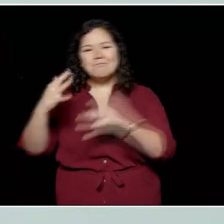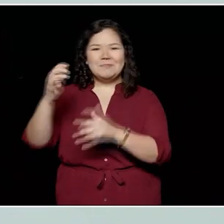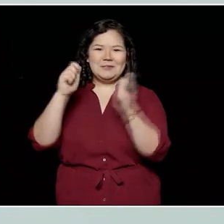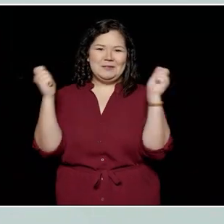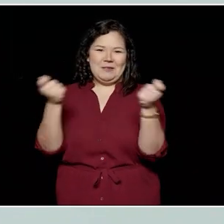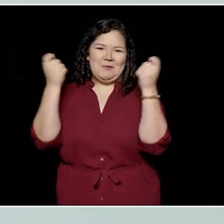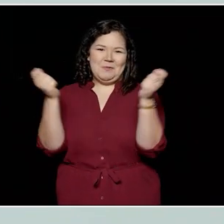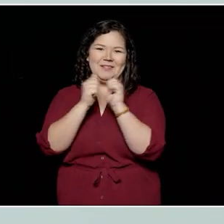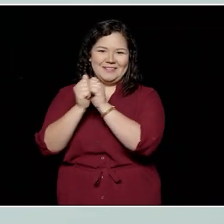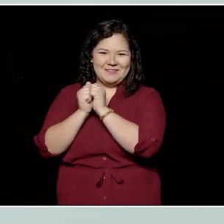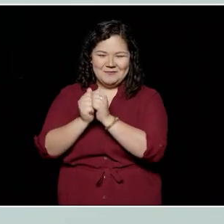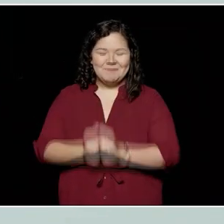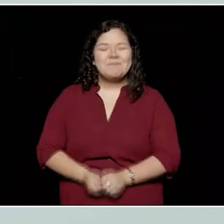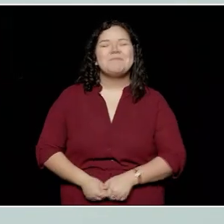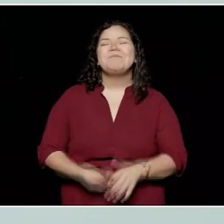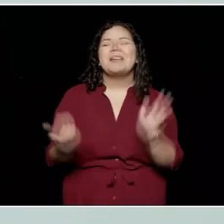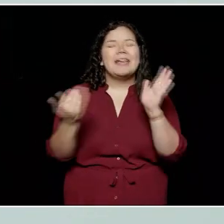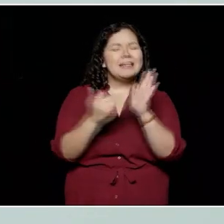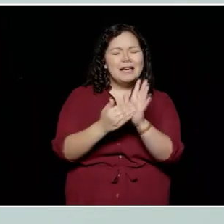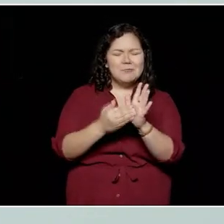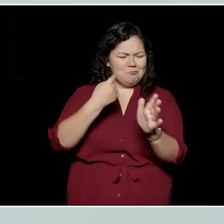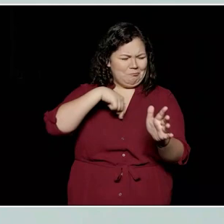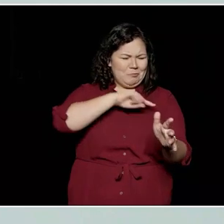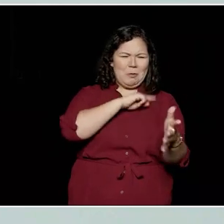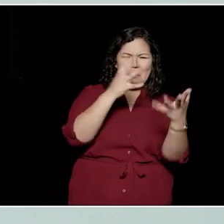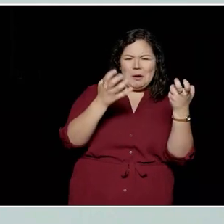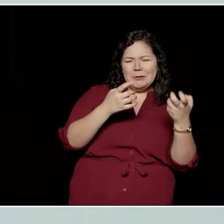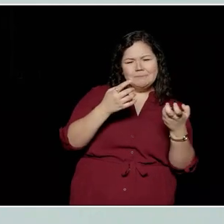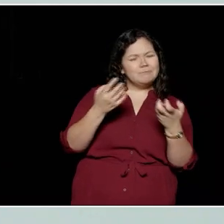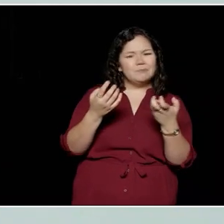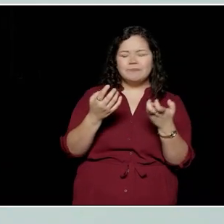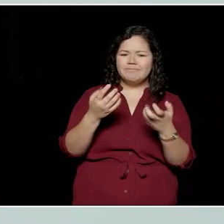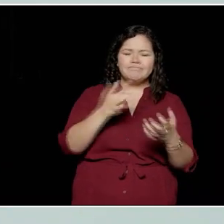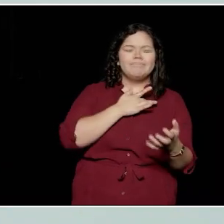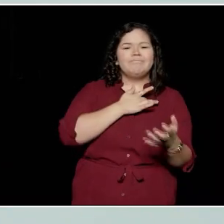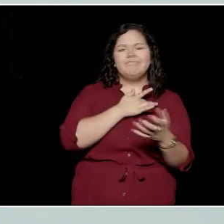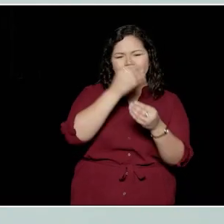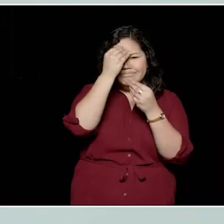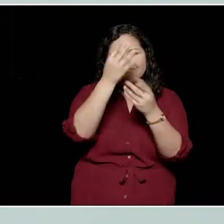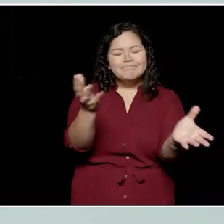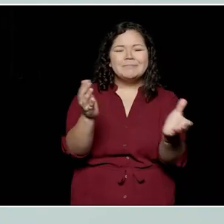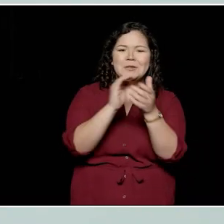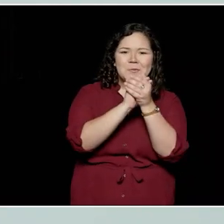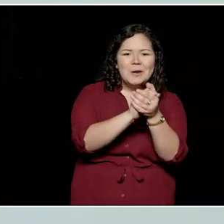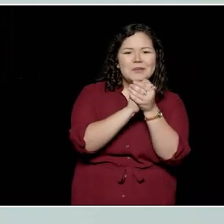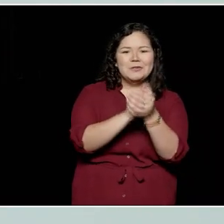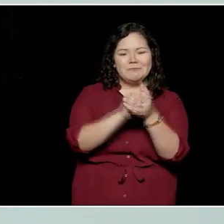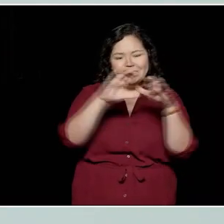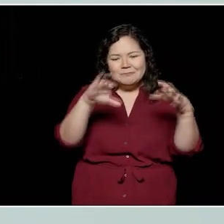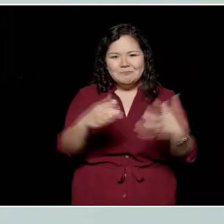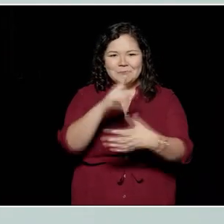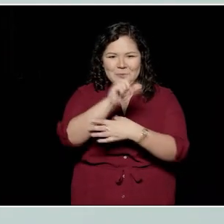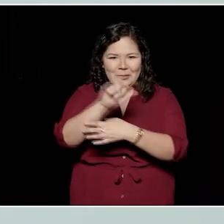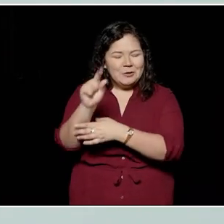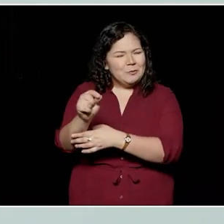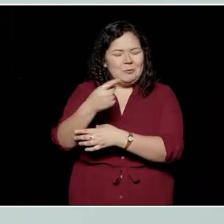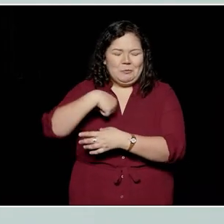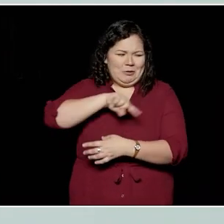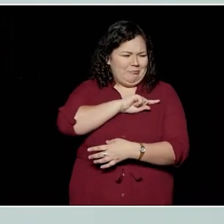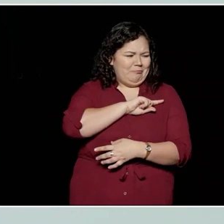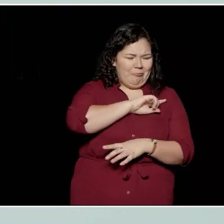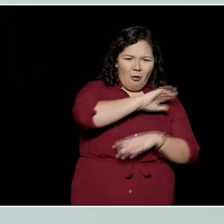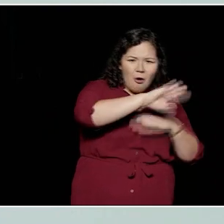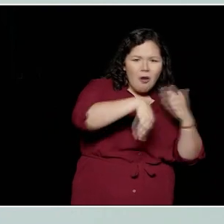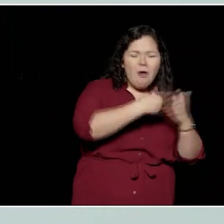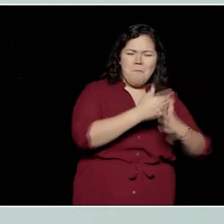together when it is safe once again. Again, our sincere congratulations to the class of